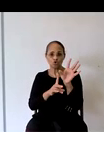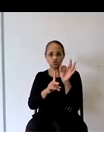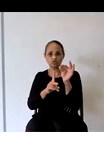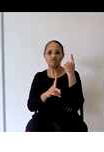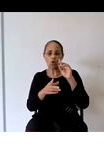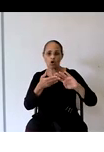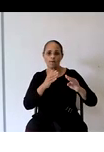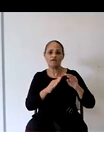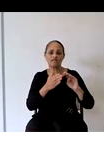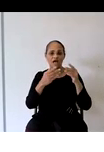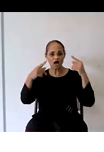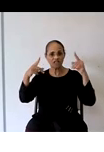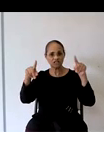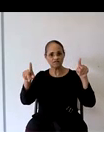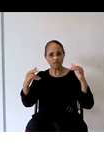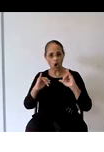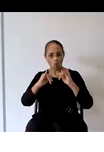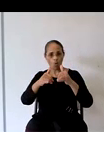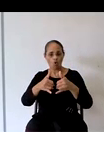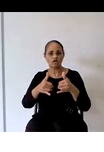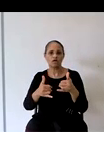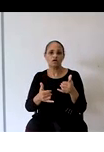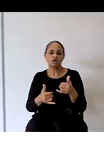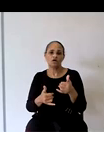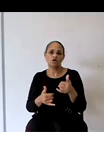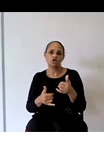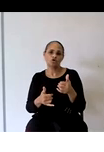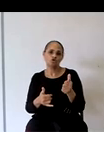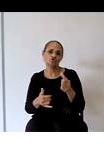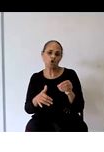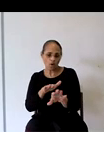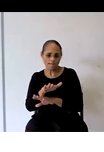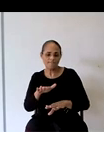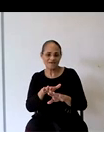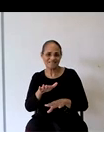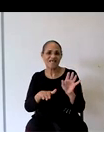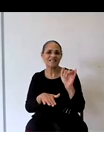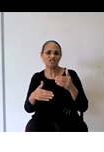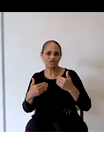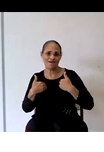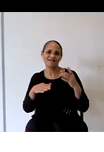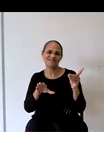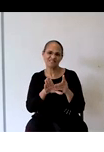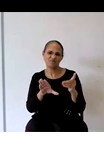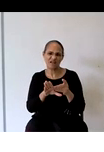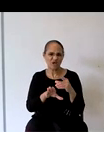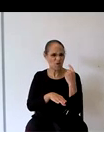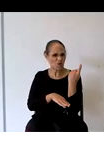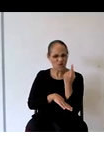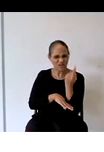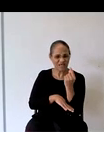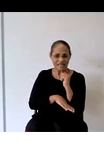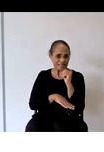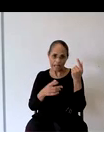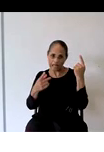Community Achievement Award, which was solely just based on the fact that she had a disability, because she had not